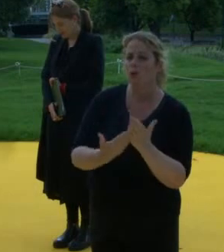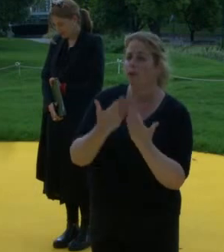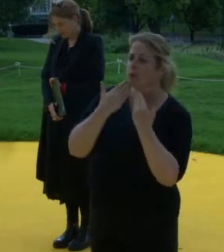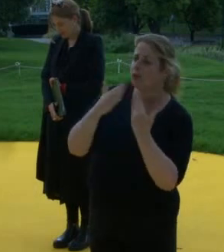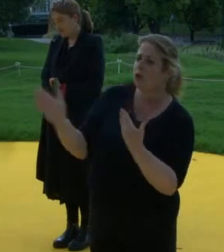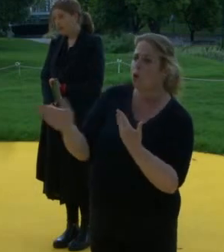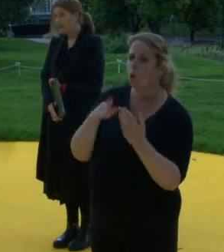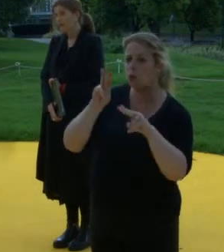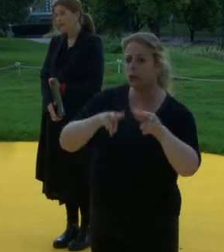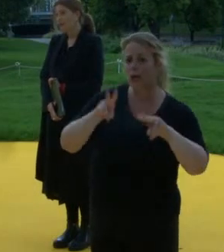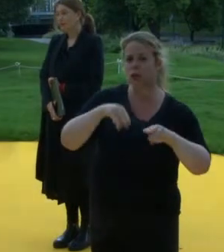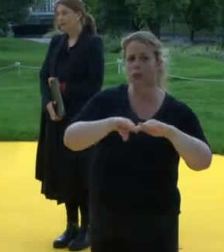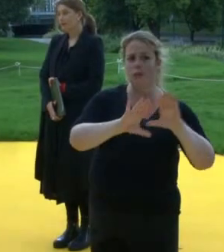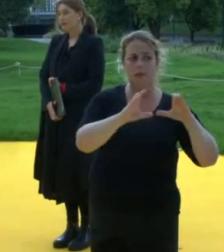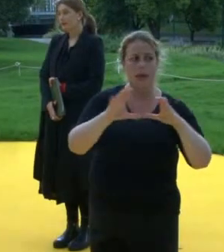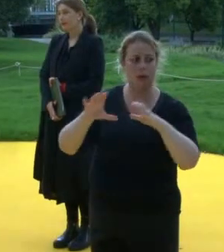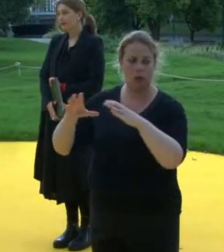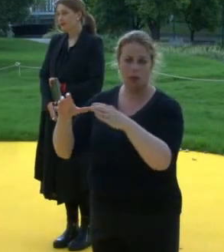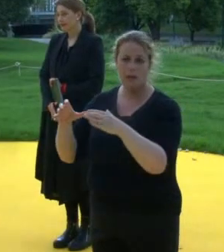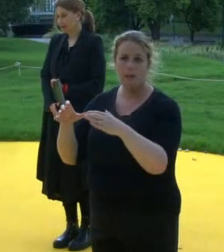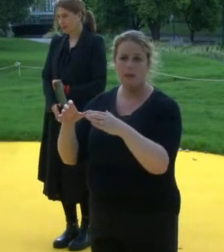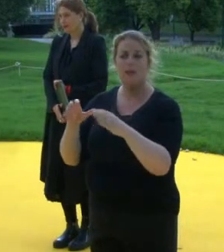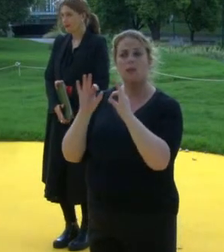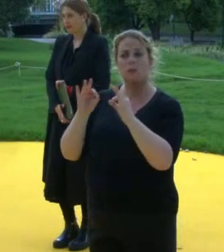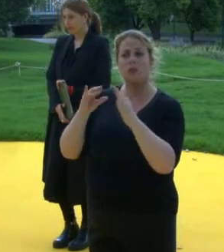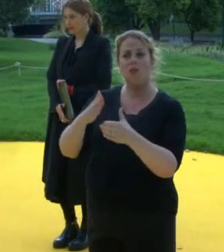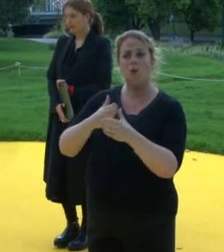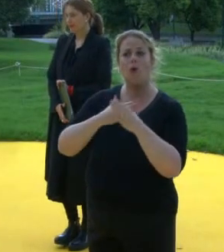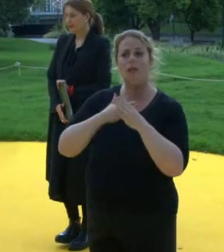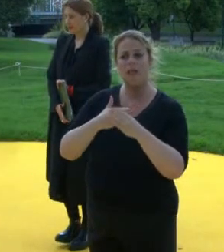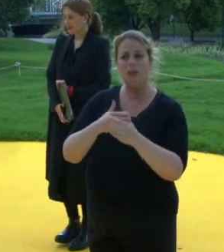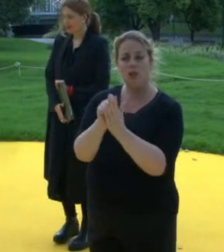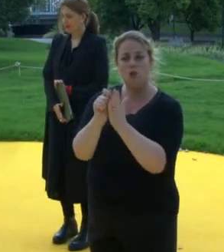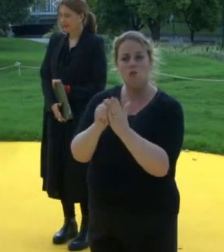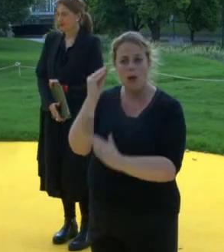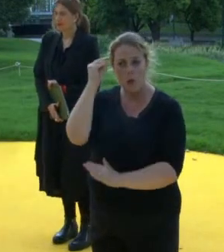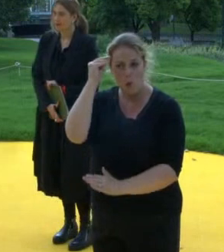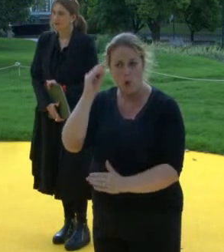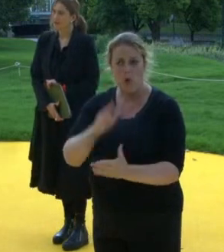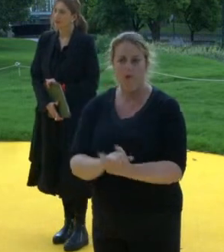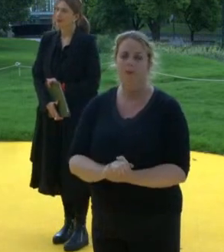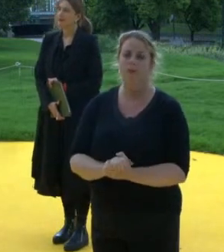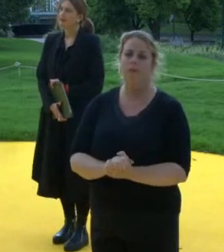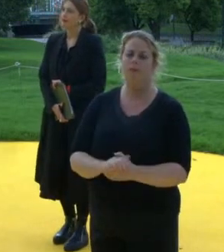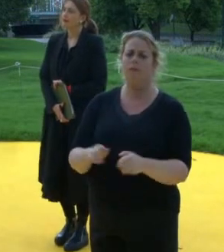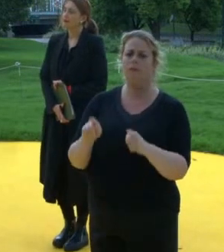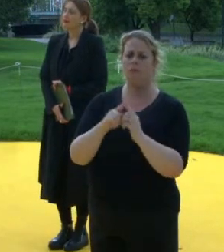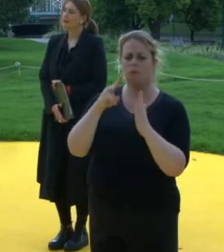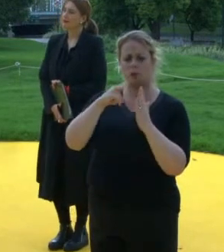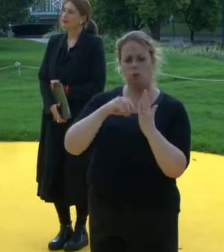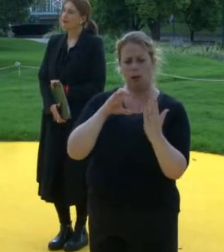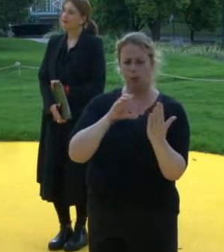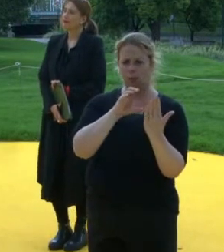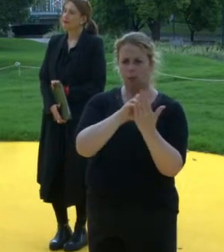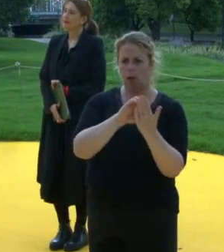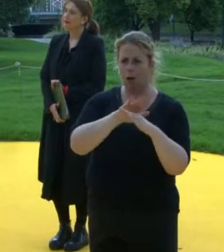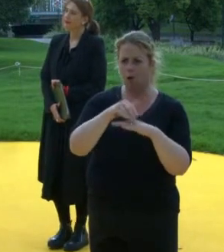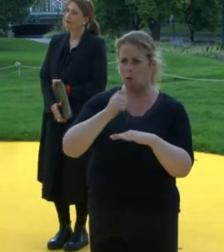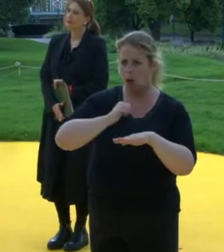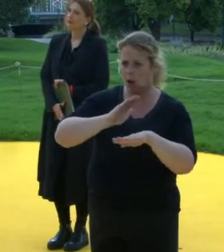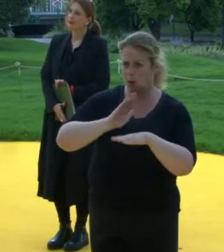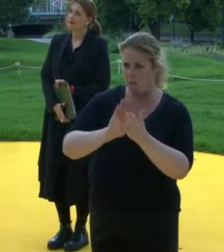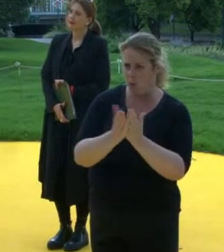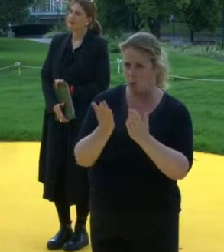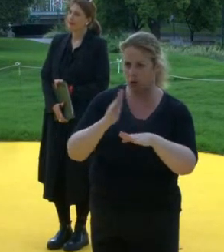in particular the judges in the Indigenous Writing Award. I've also read the blurb they wrote about Black and Blue, and I thank them